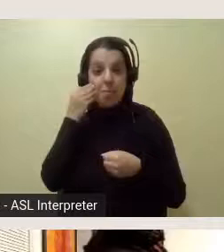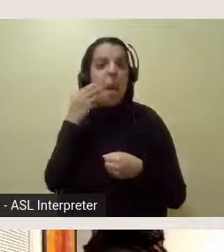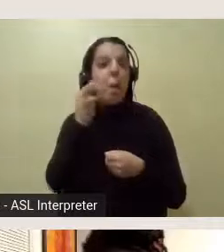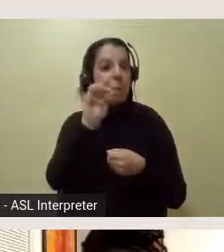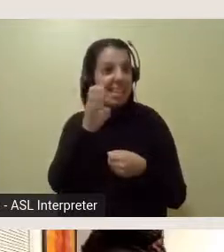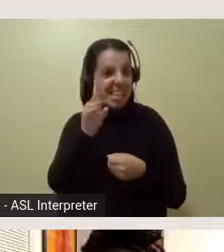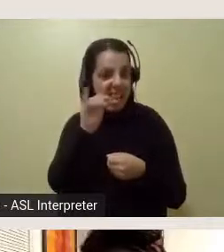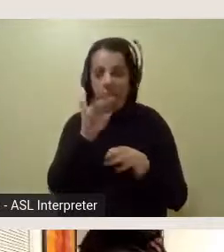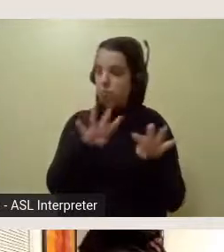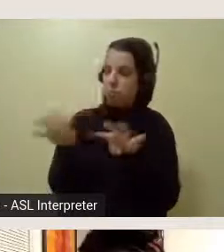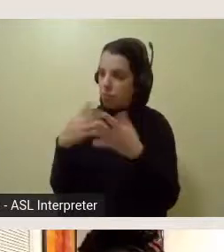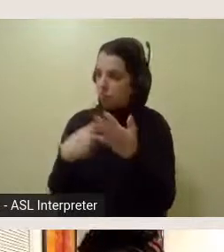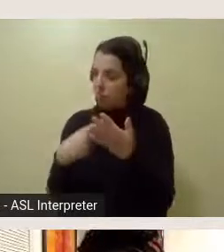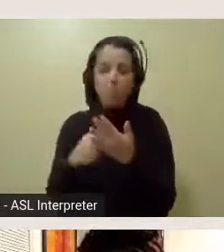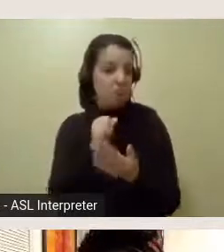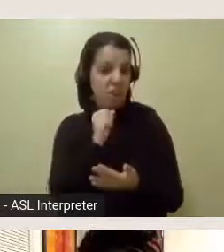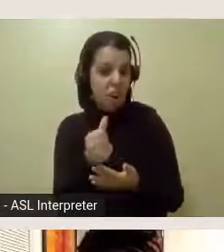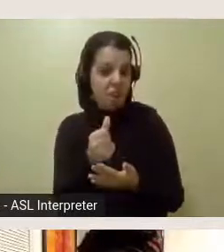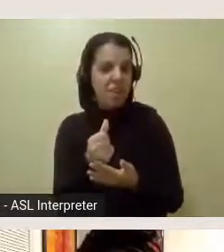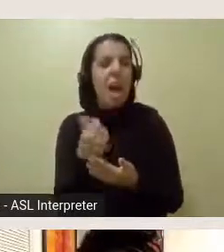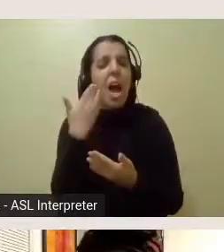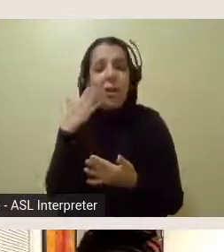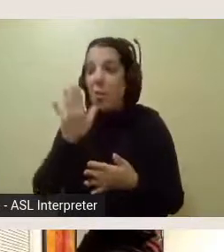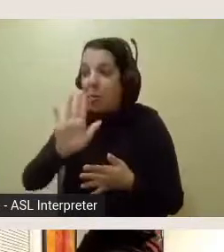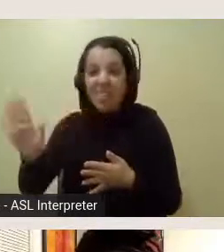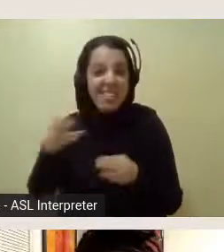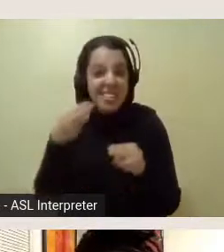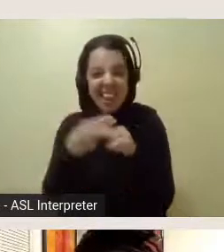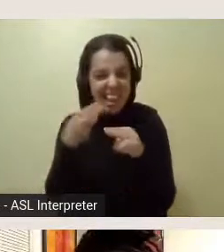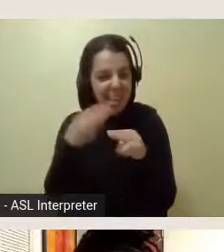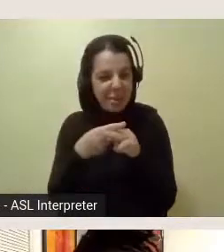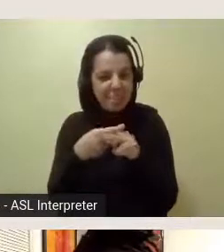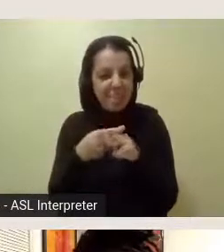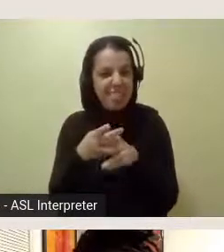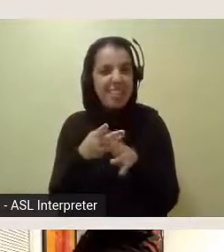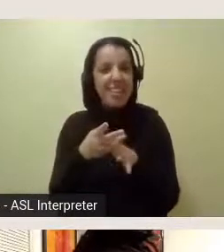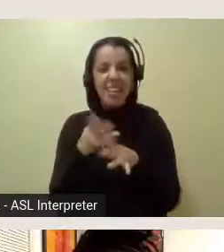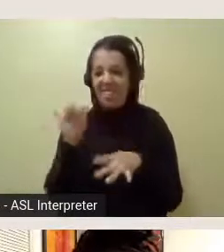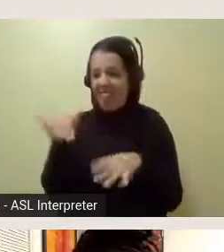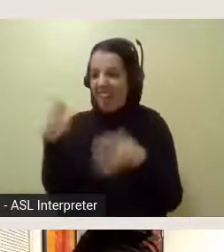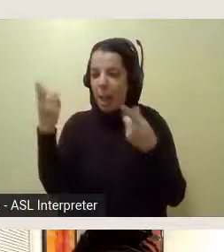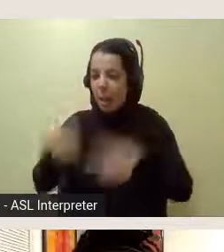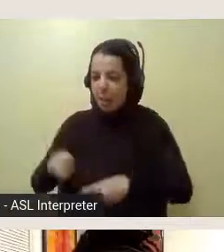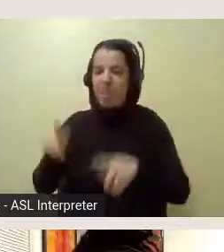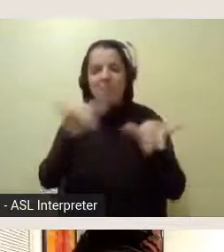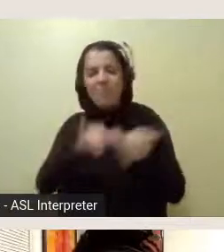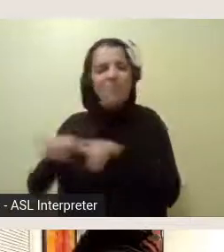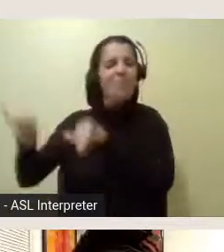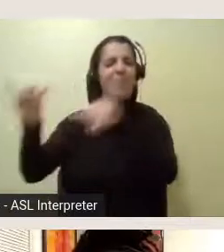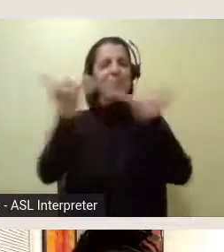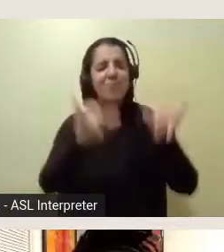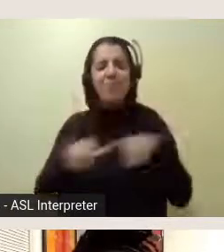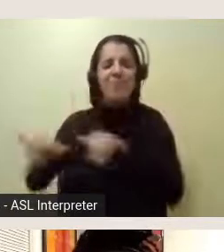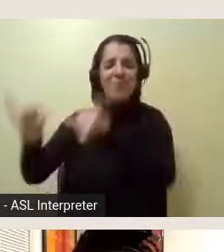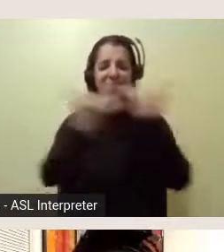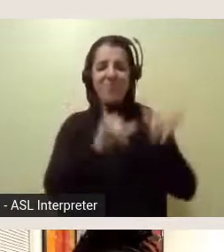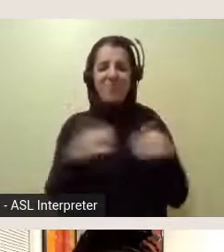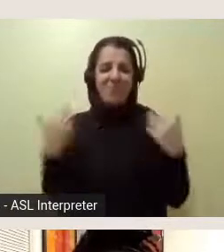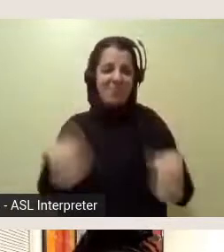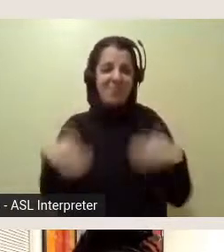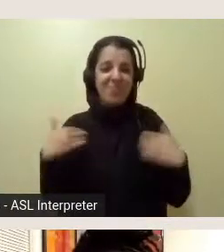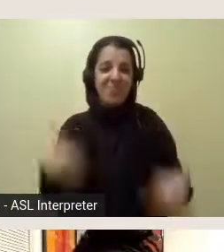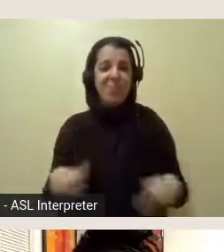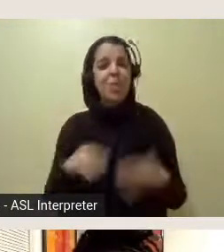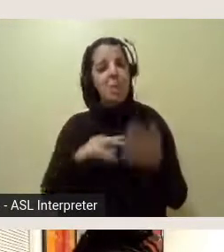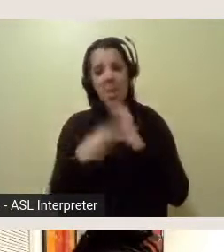it. Like, I can't even tell you their names. Like, it is so common and so prevalent. So what does accountability look